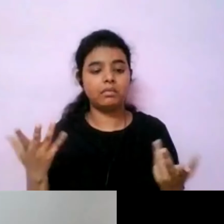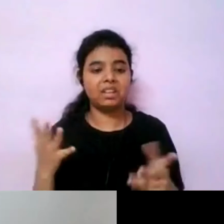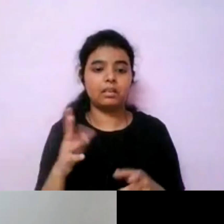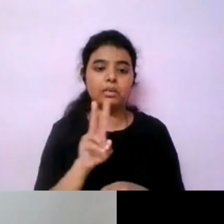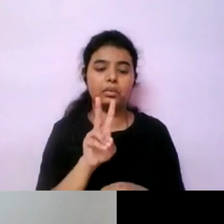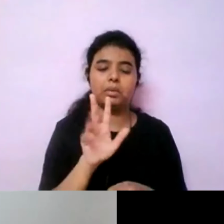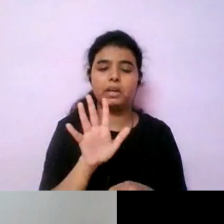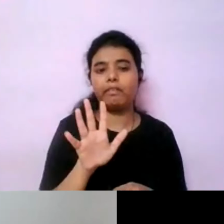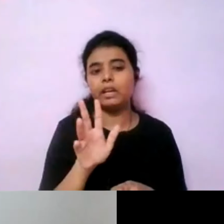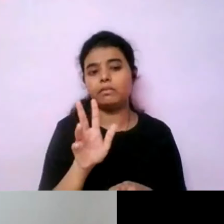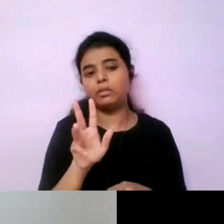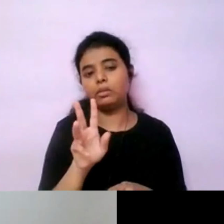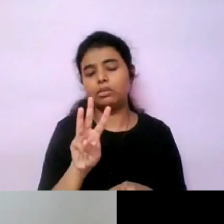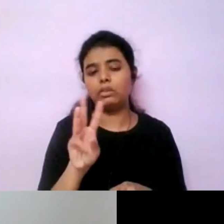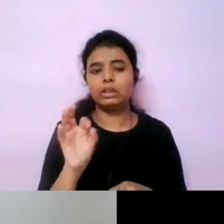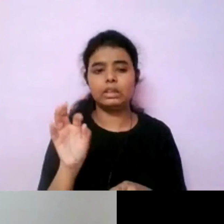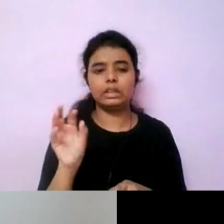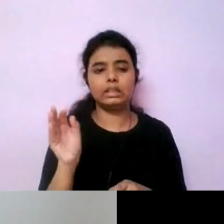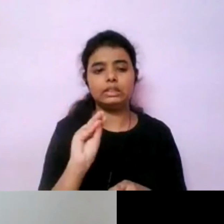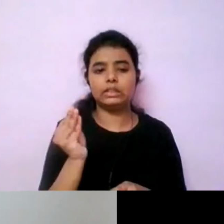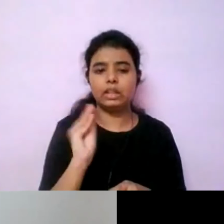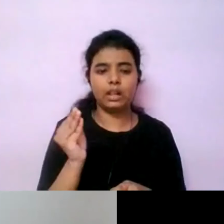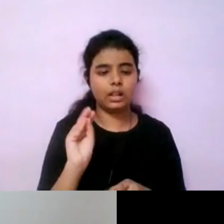10 years. Before